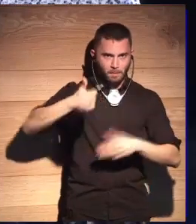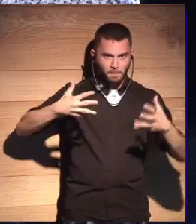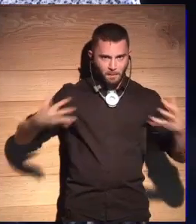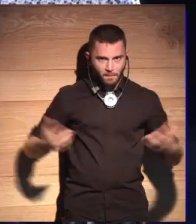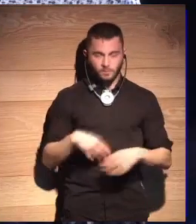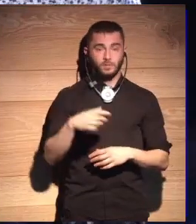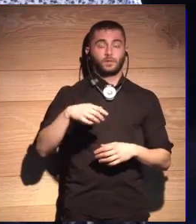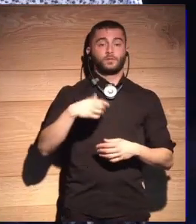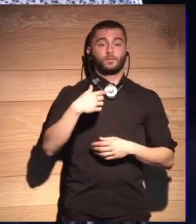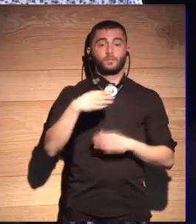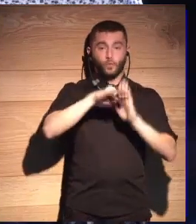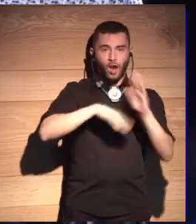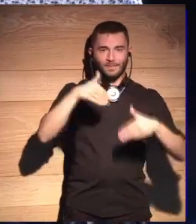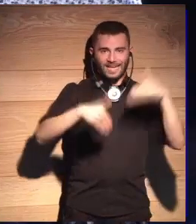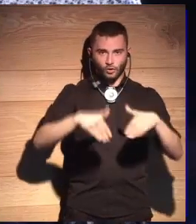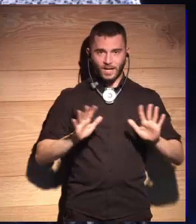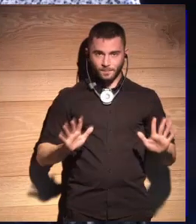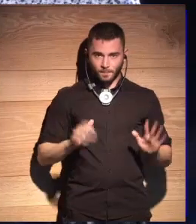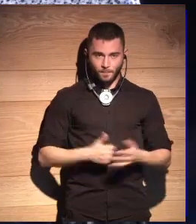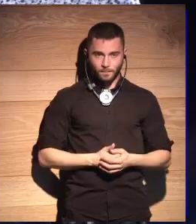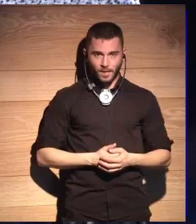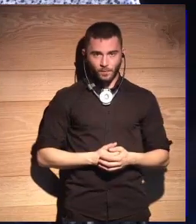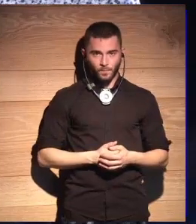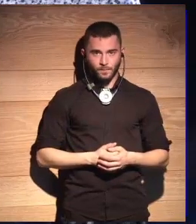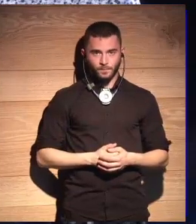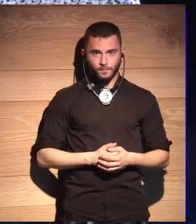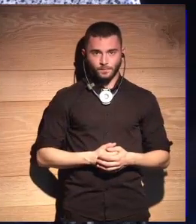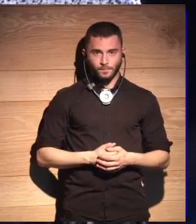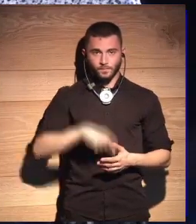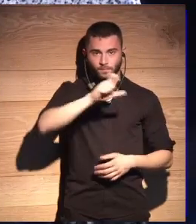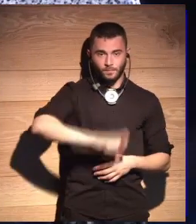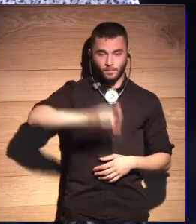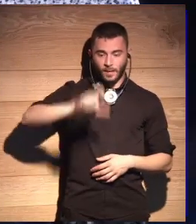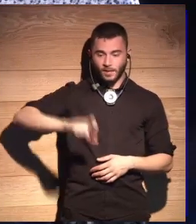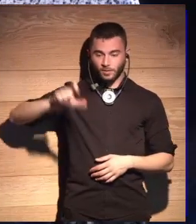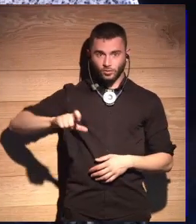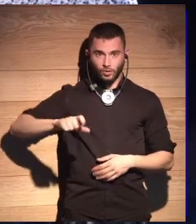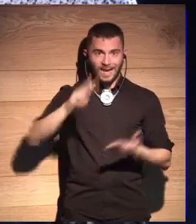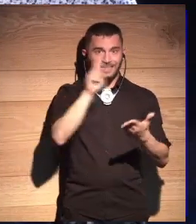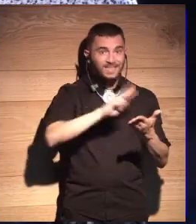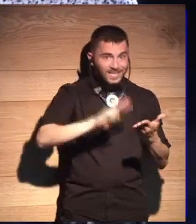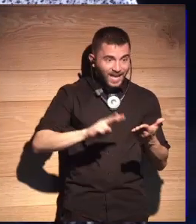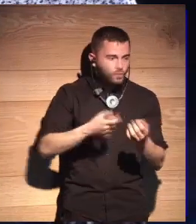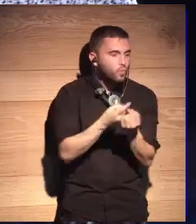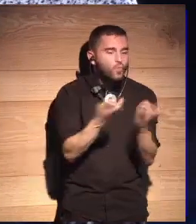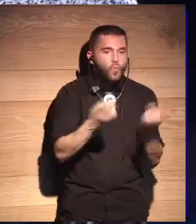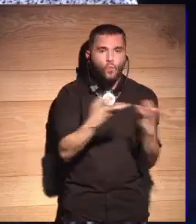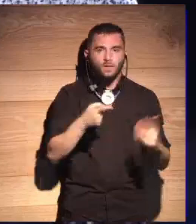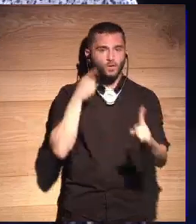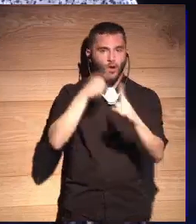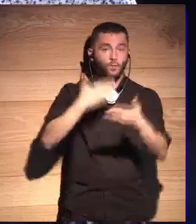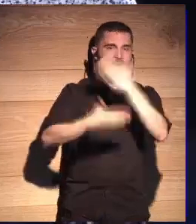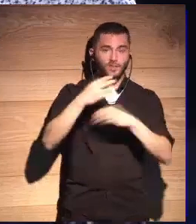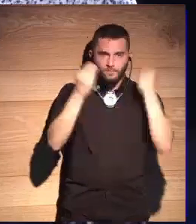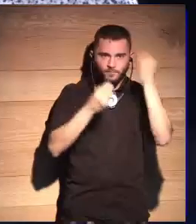to having electoral programs, and we ask for them. But how many people are reading those